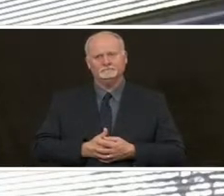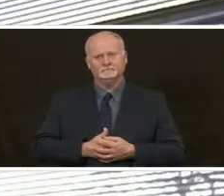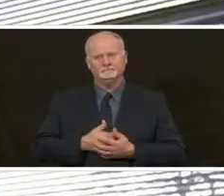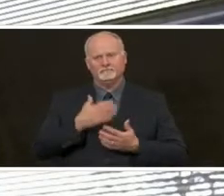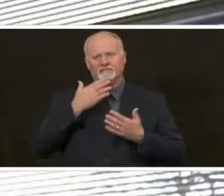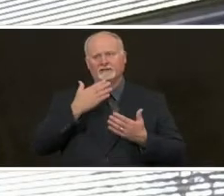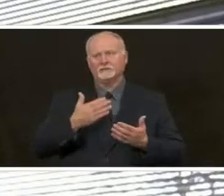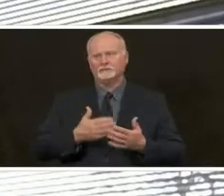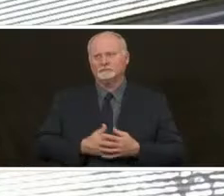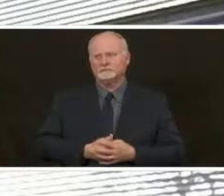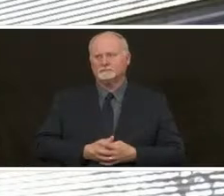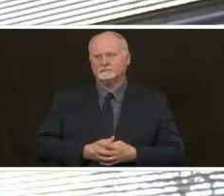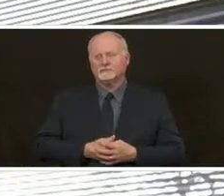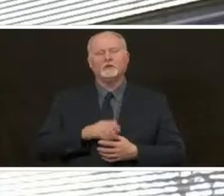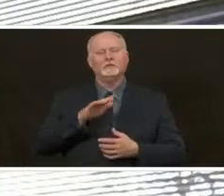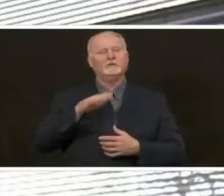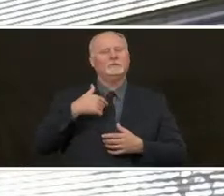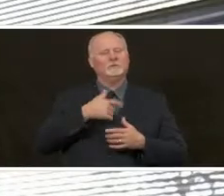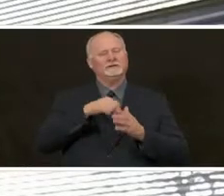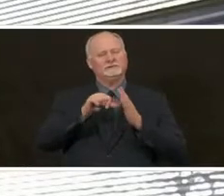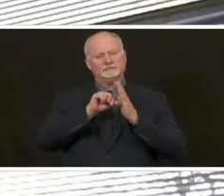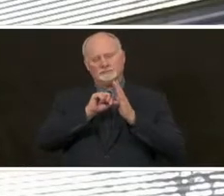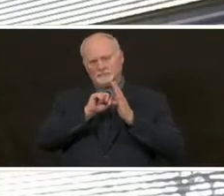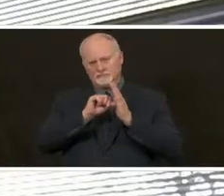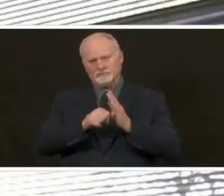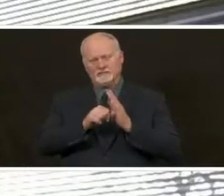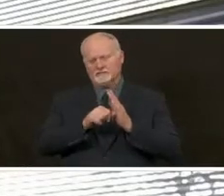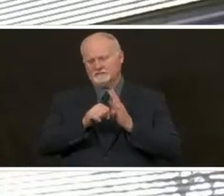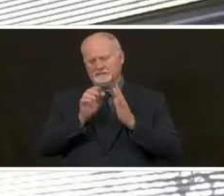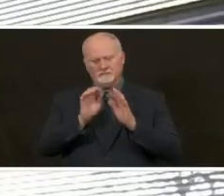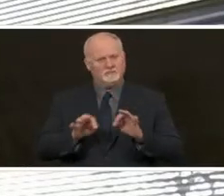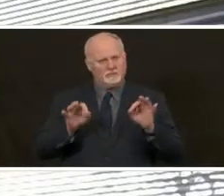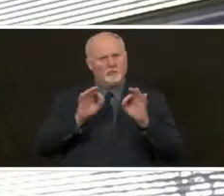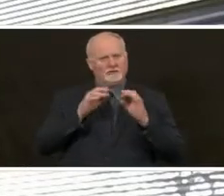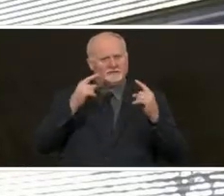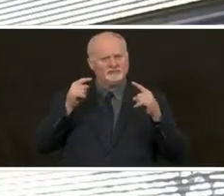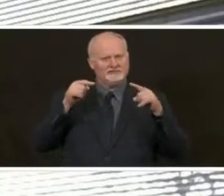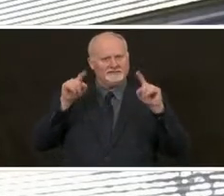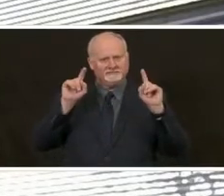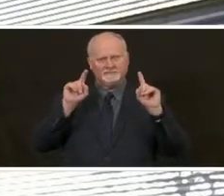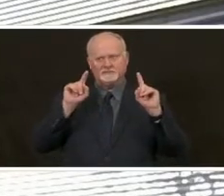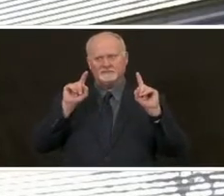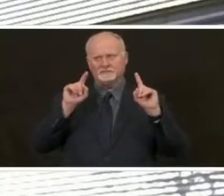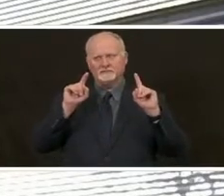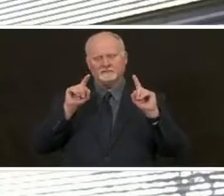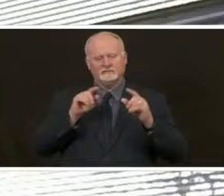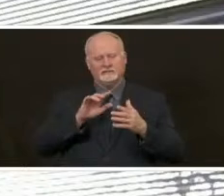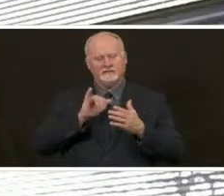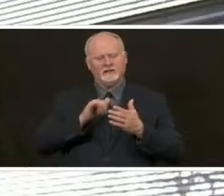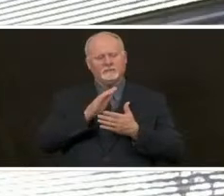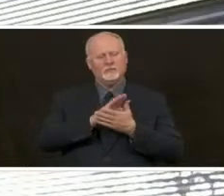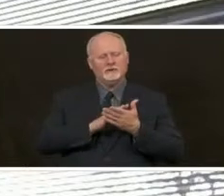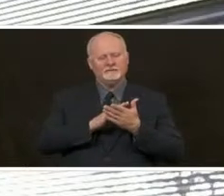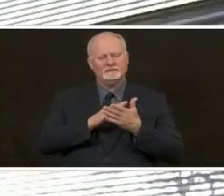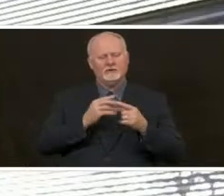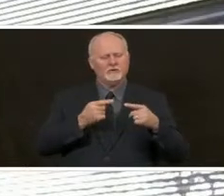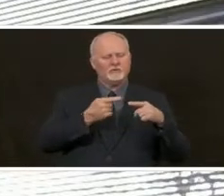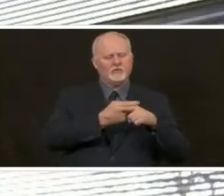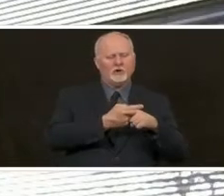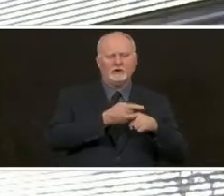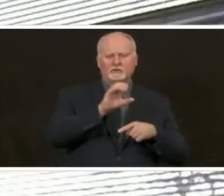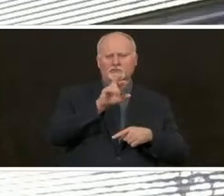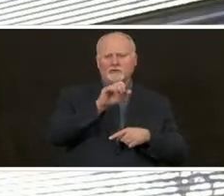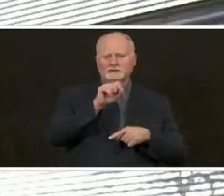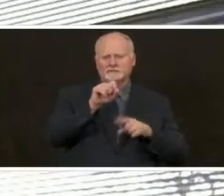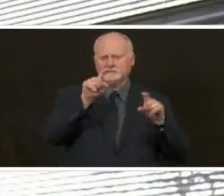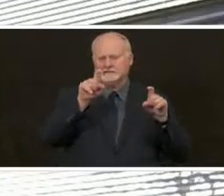thanks. We stress that this historic achievement is an experimental step, part of the process that we hope will lead to securing approval